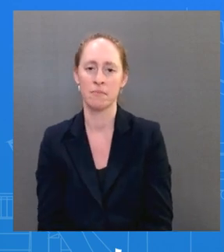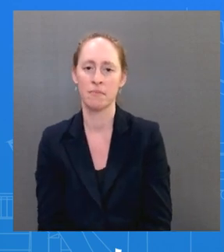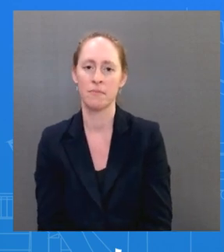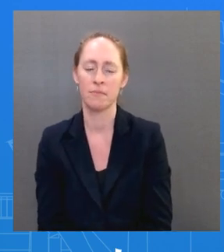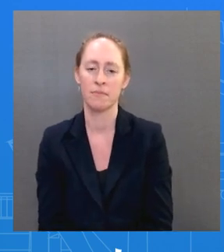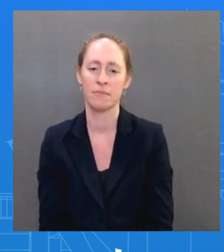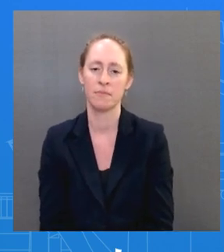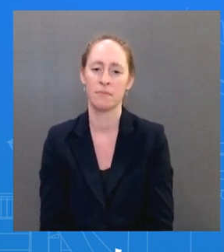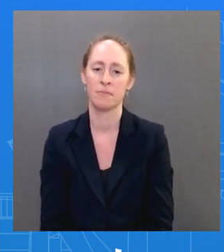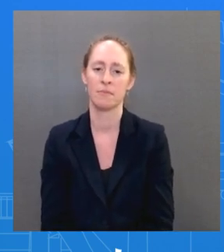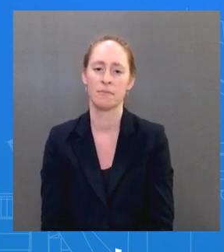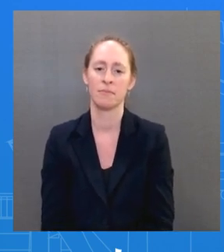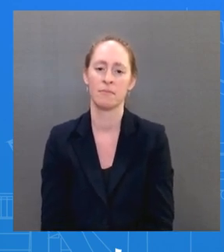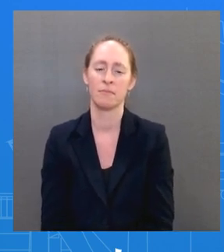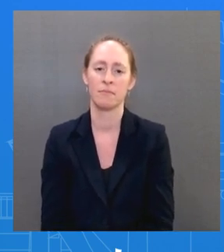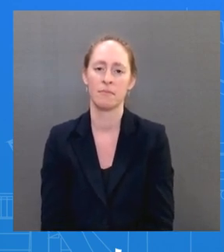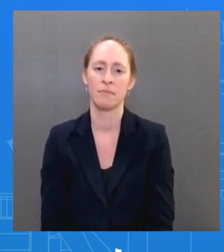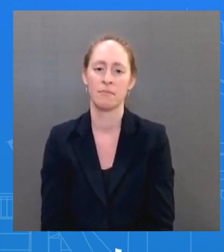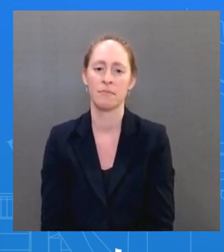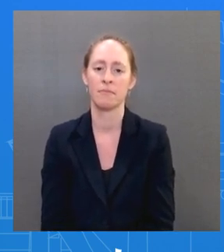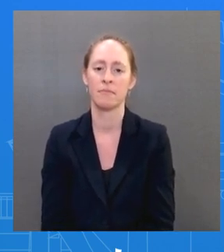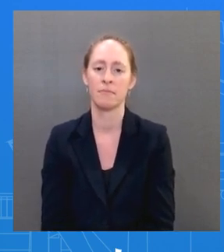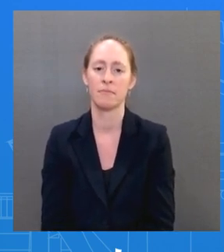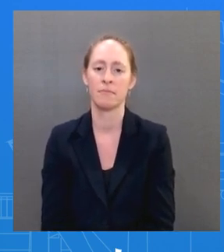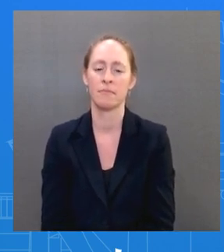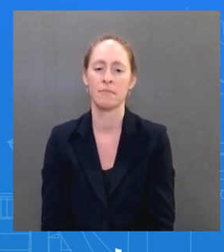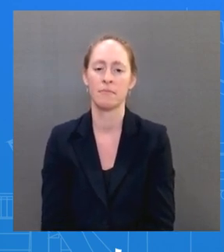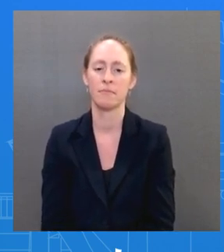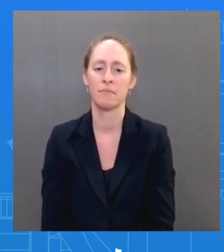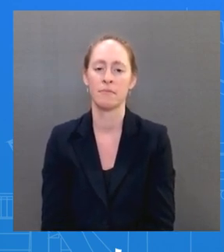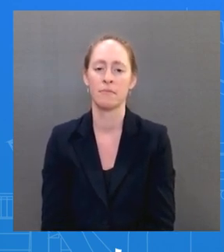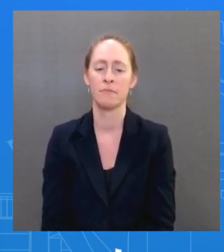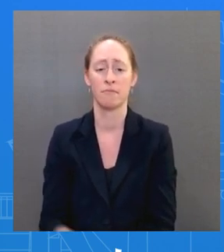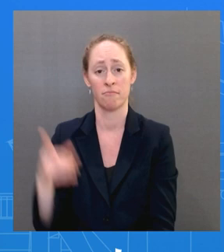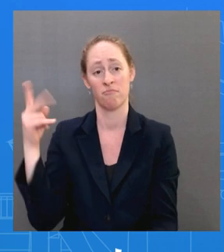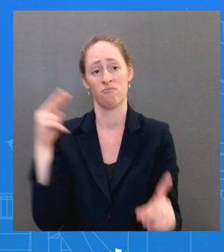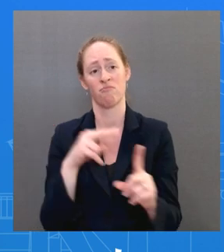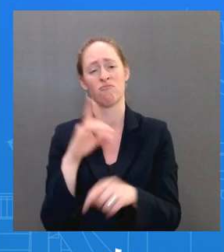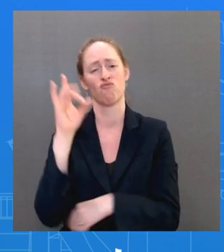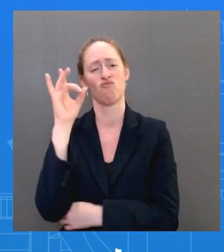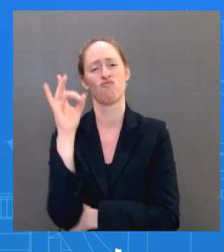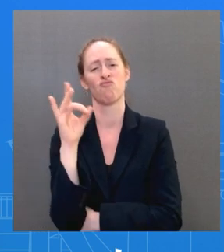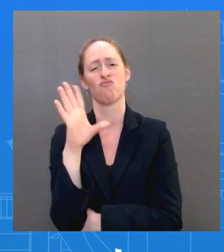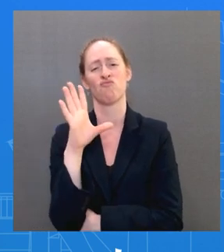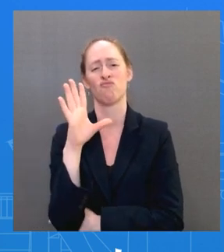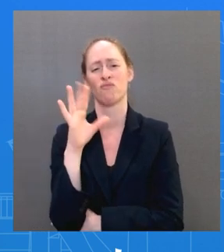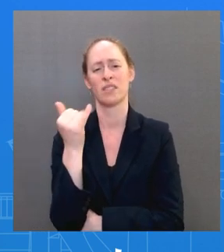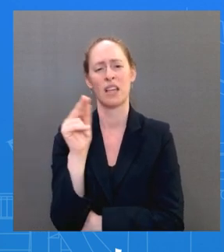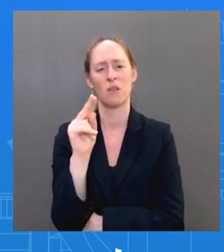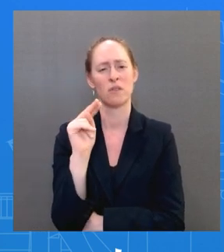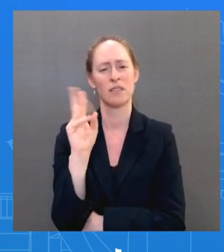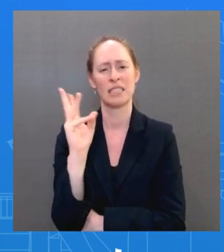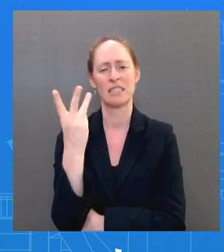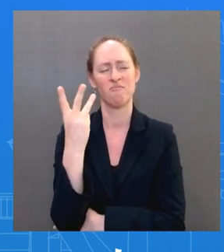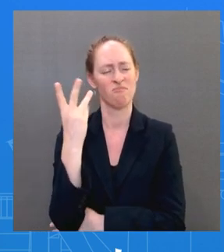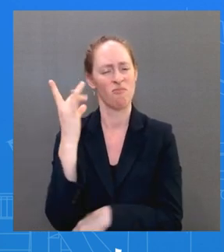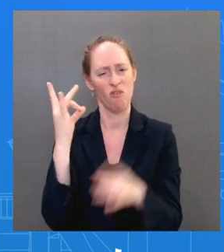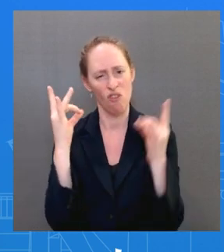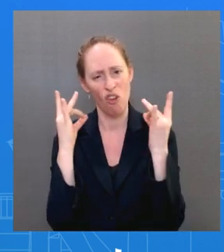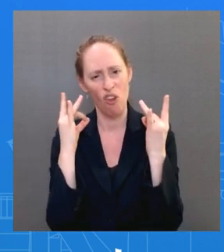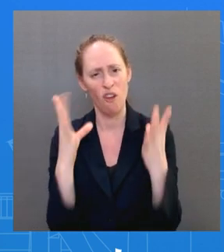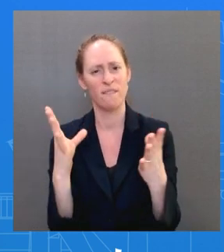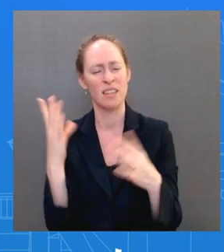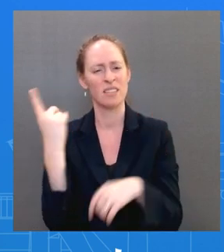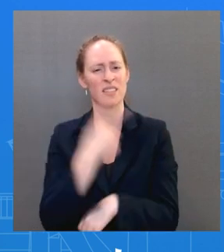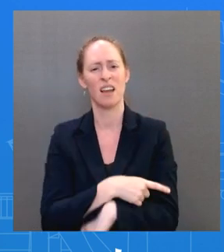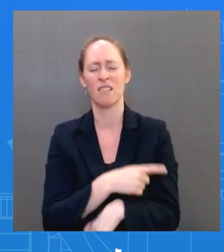that it was a very dark day in our time, in our history, in our democracy, when we saw the attack that